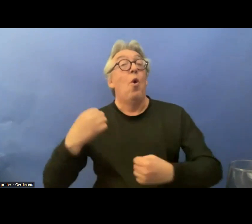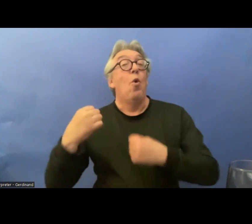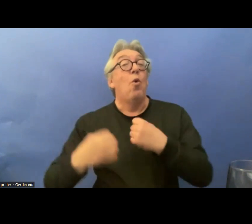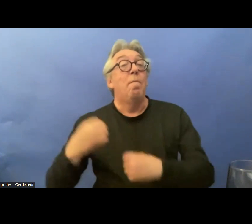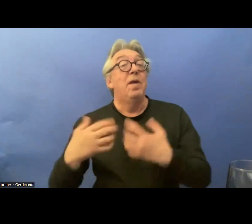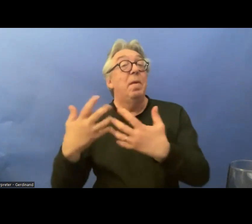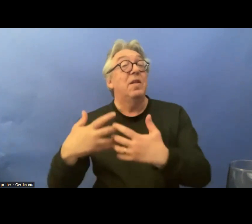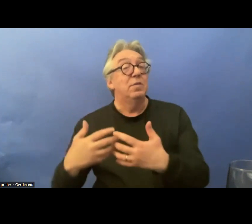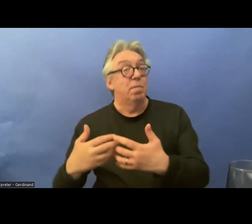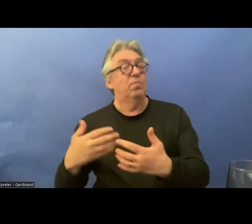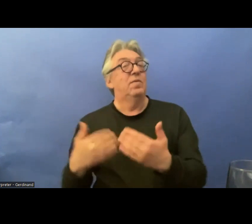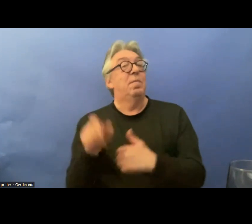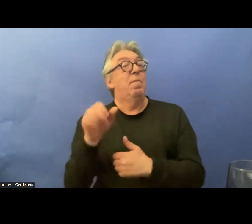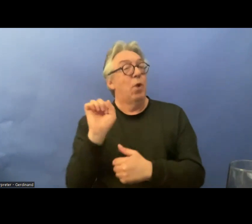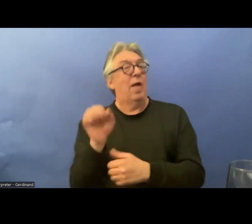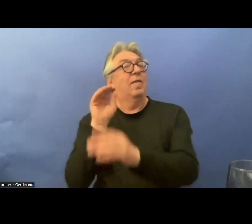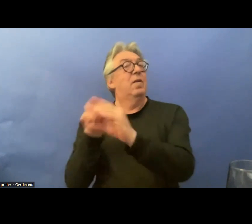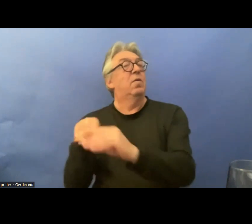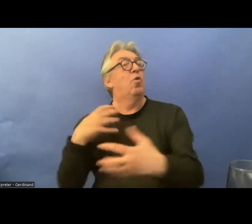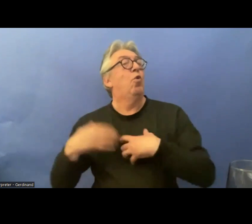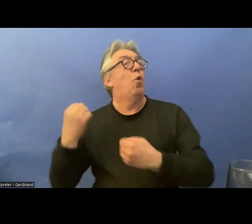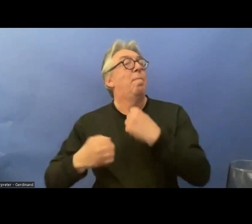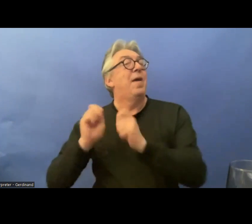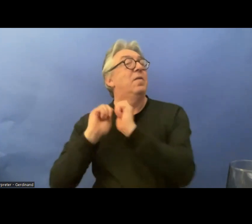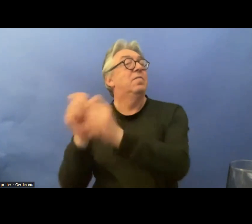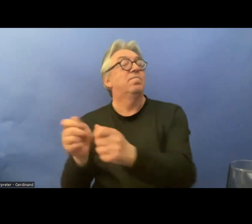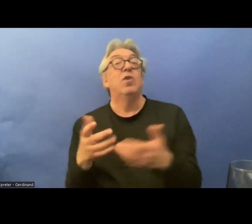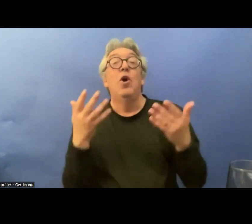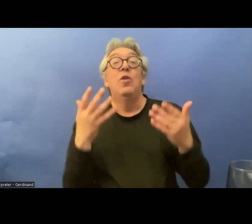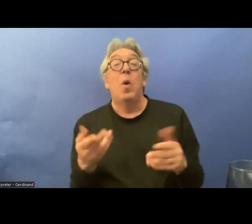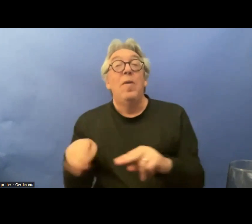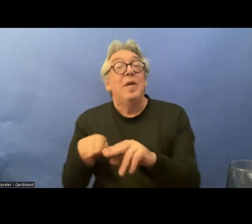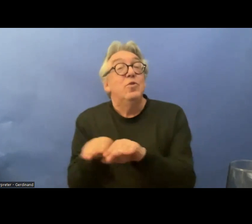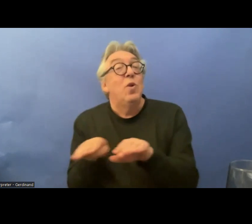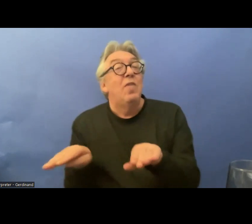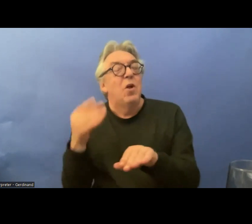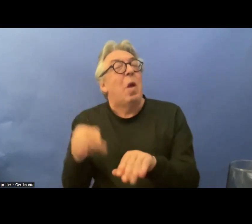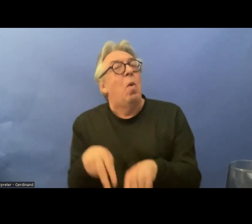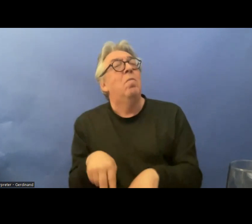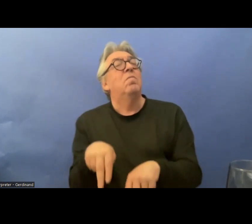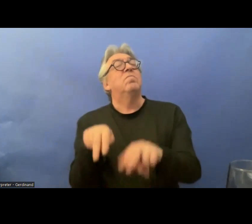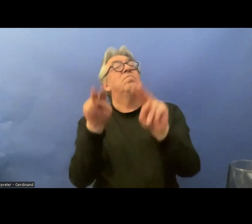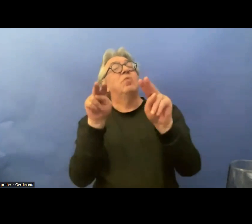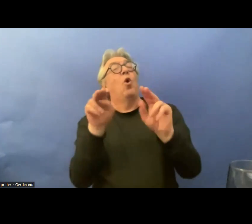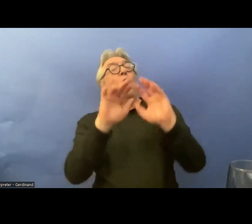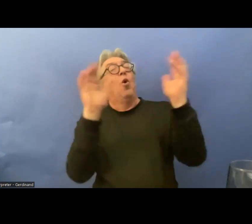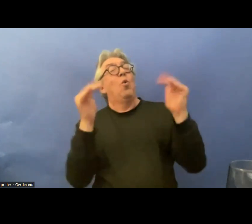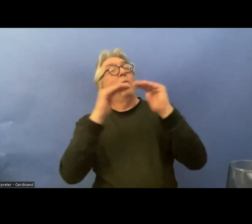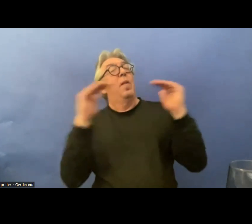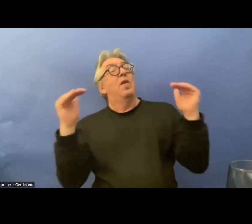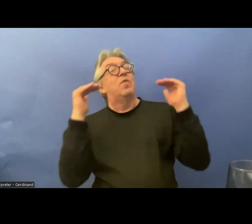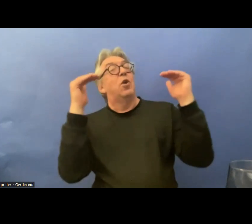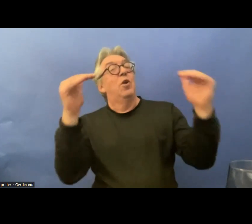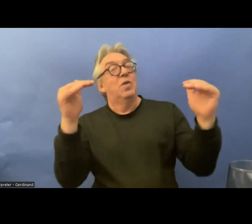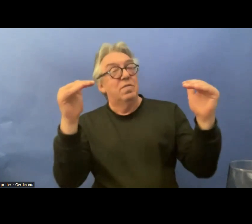this example from national level. Let us now go ahead to the international level and the global level to hear from Madame